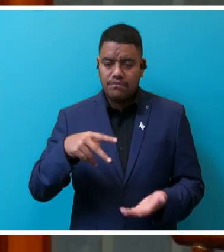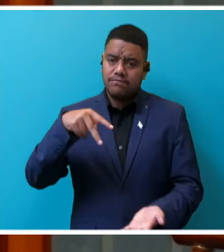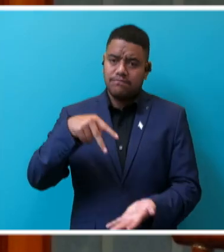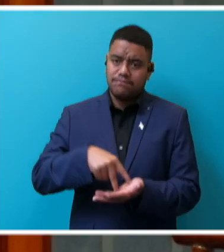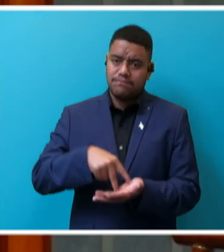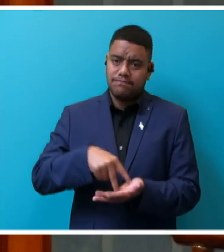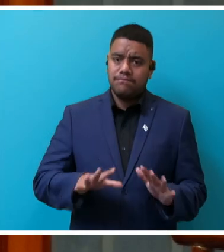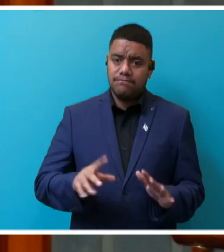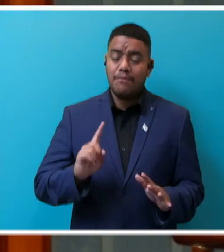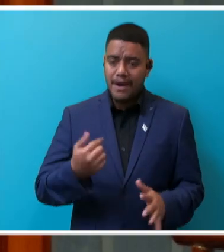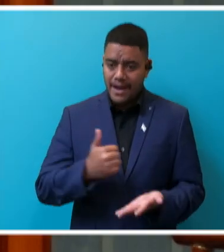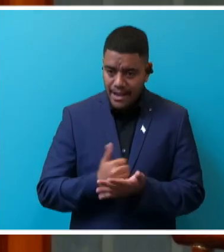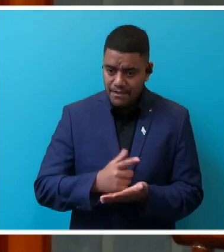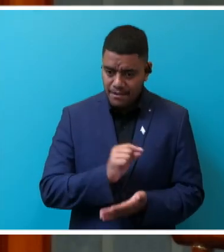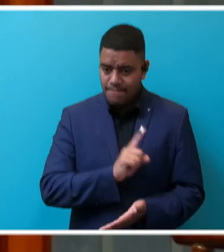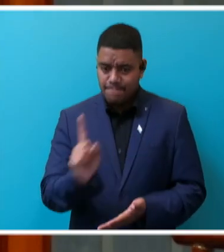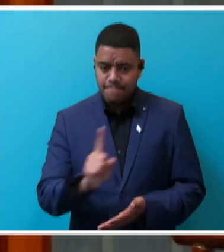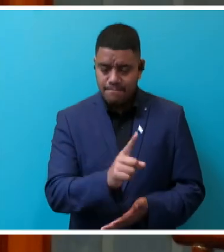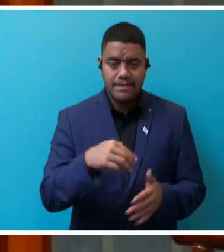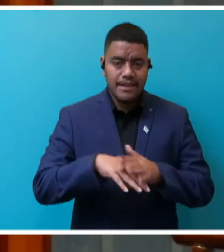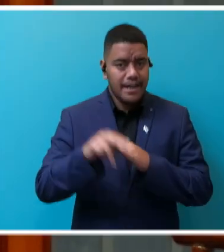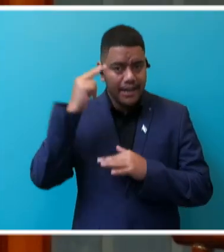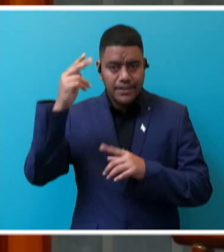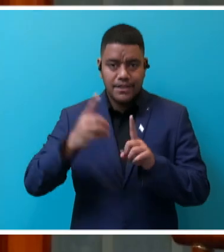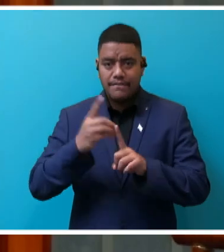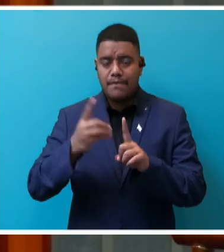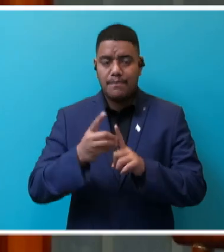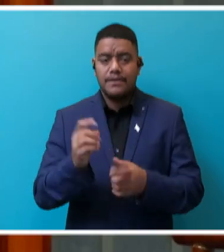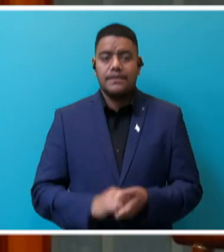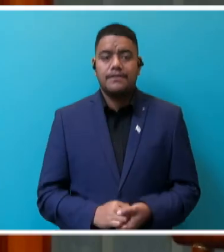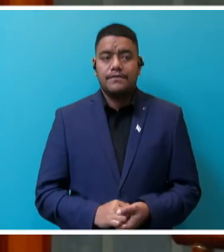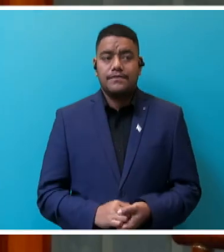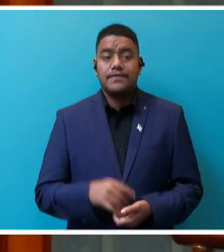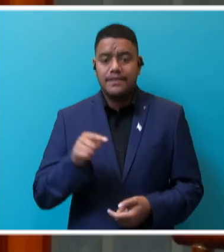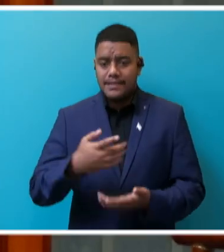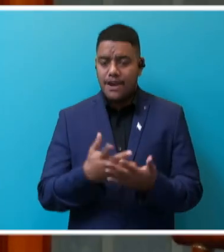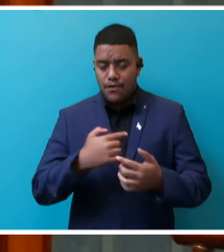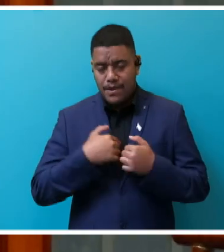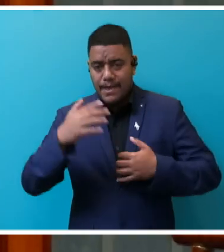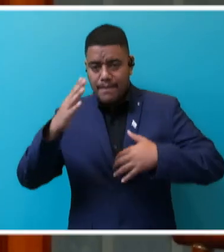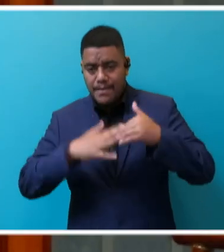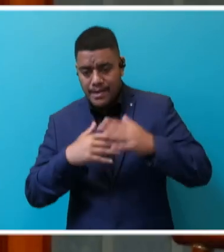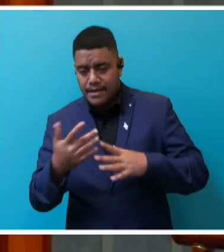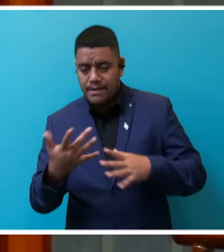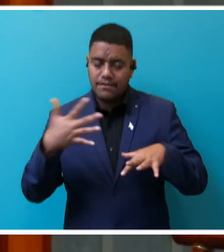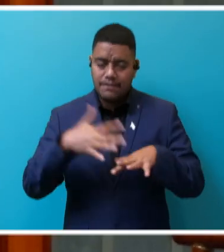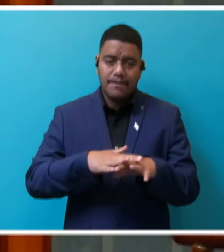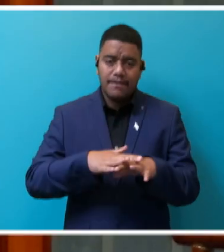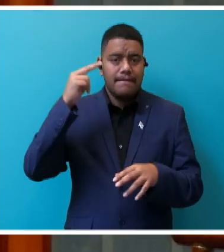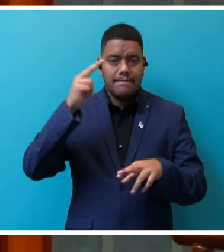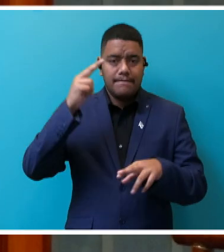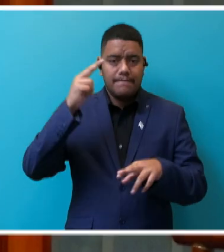active participants in national development. This is how we build a resilient, inclusive, and prosperous Fiji, Mr. Speaker,